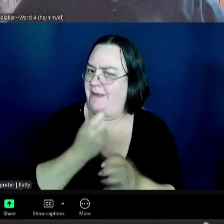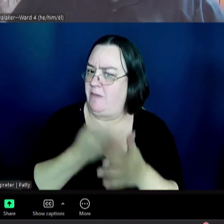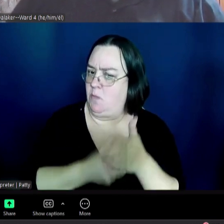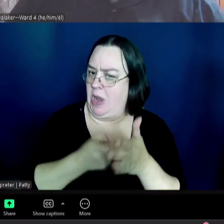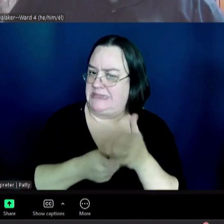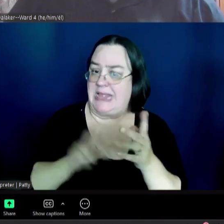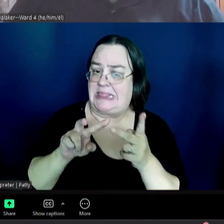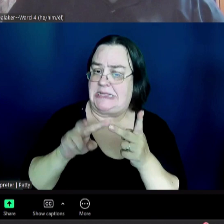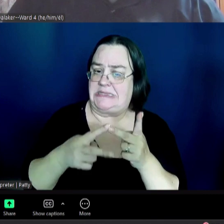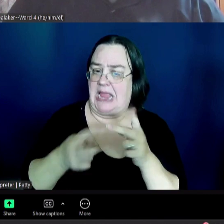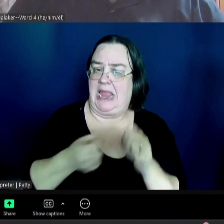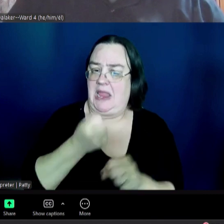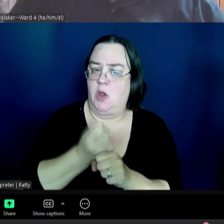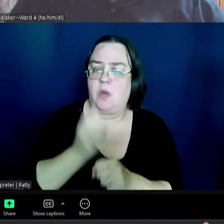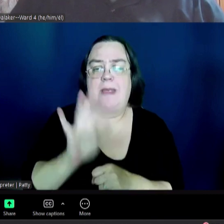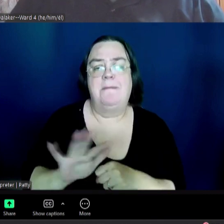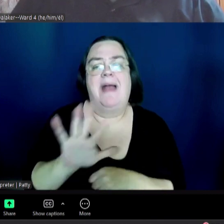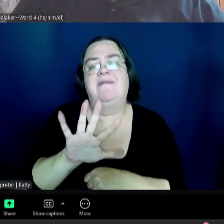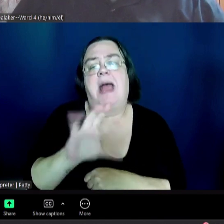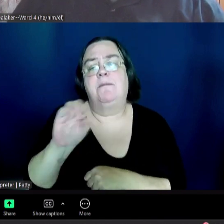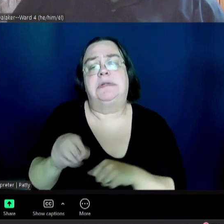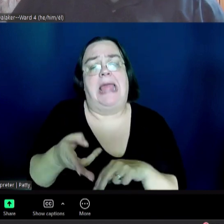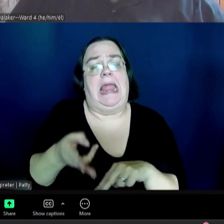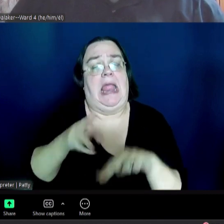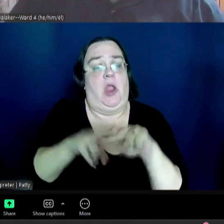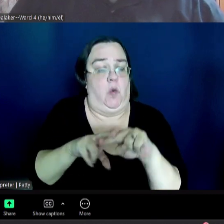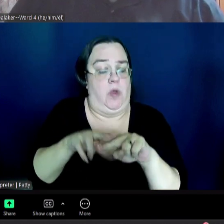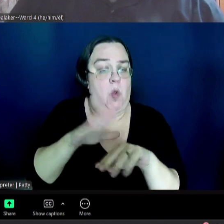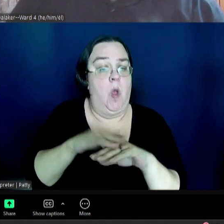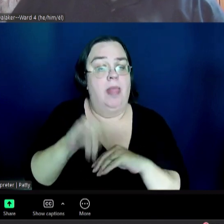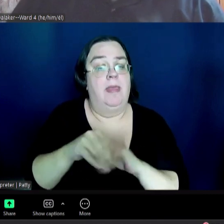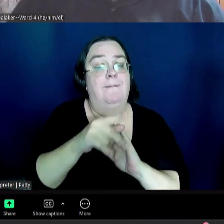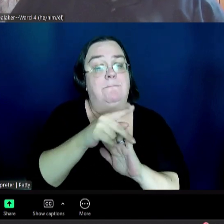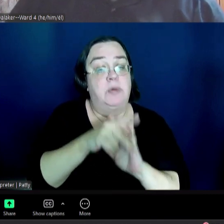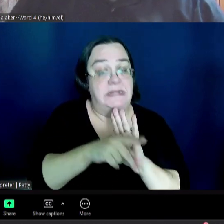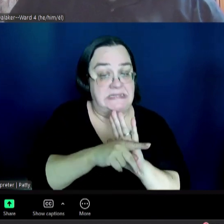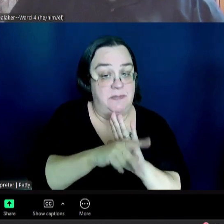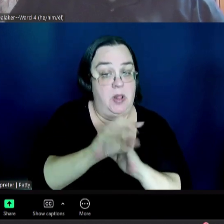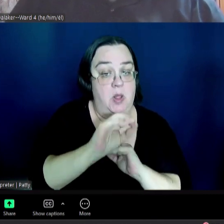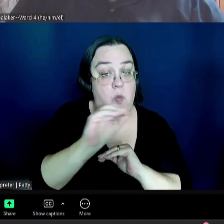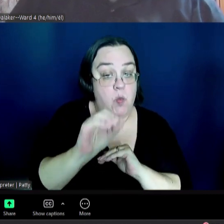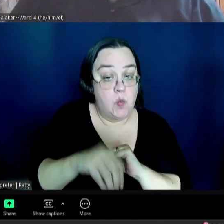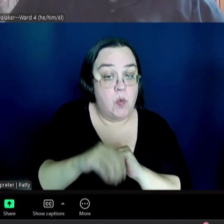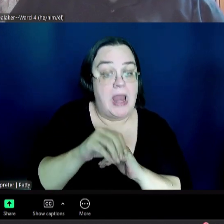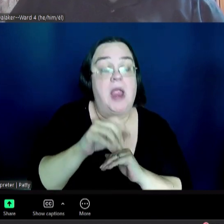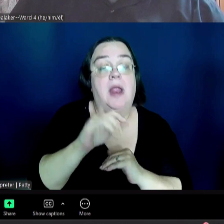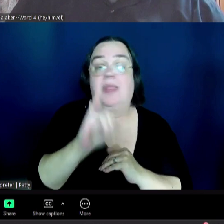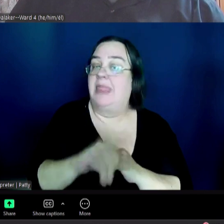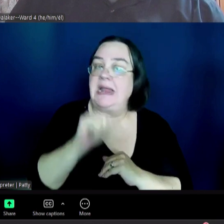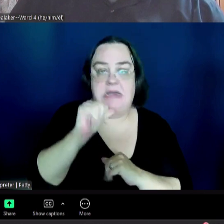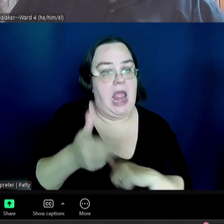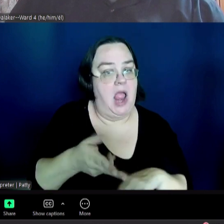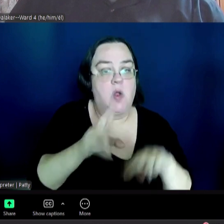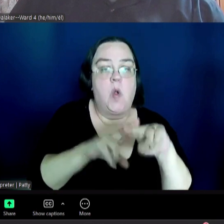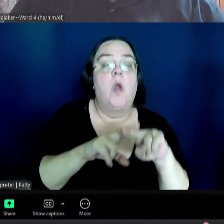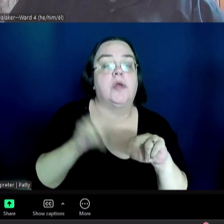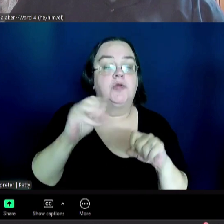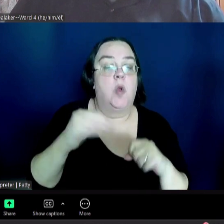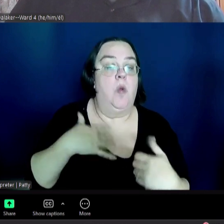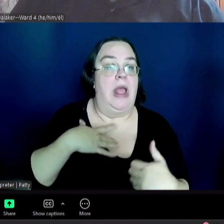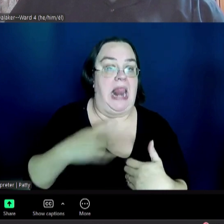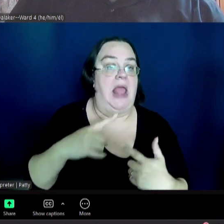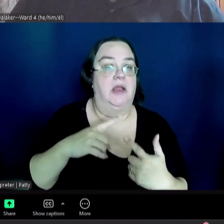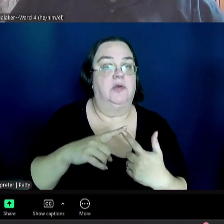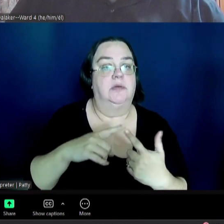is approximately a 5% increase, and on the principal rate that didn't go up. And so I'd like to honor to